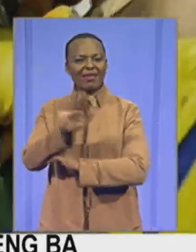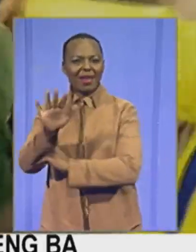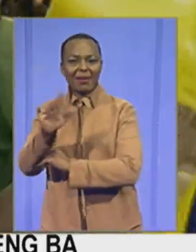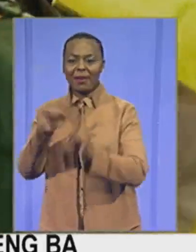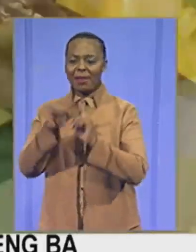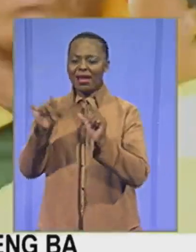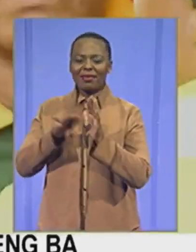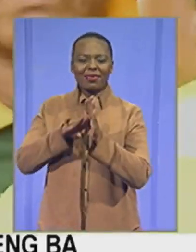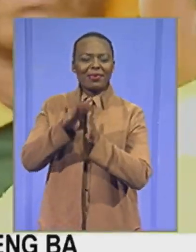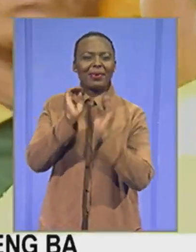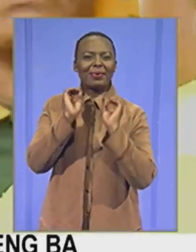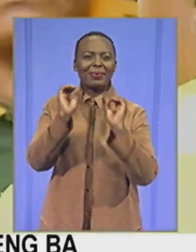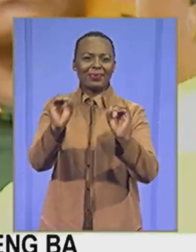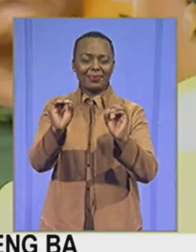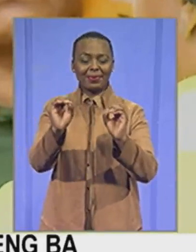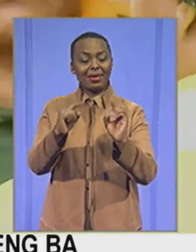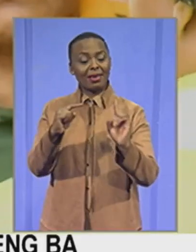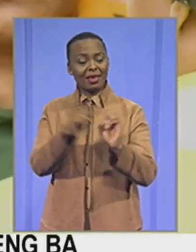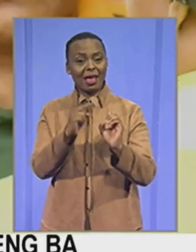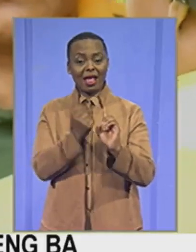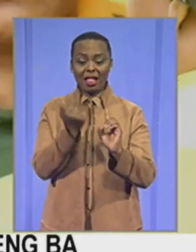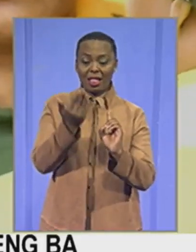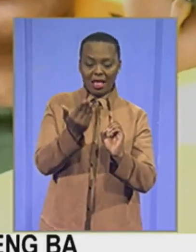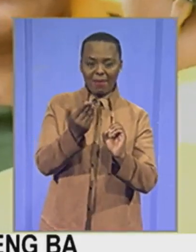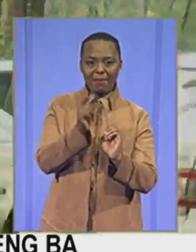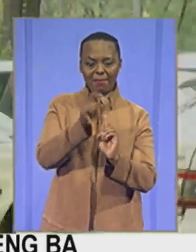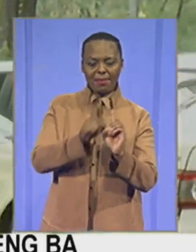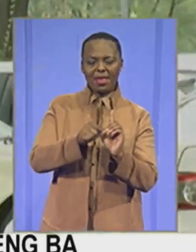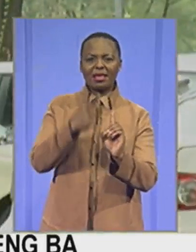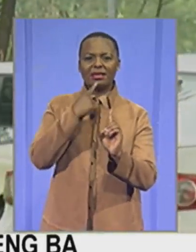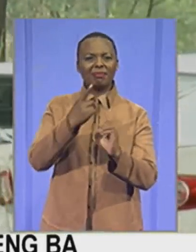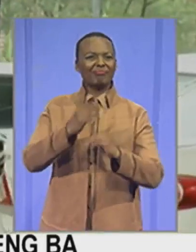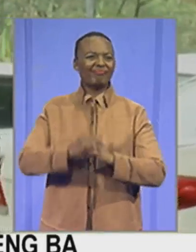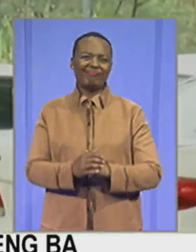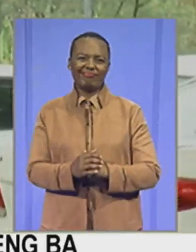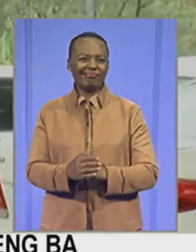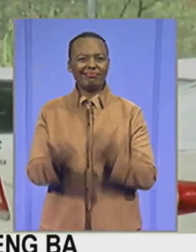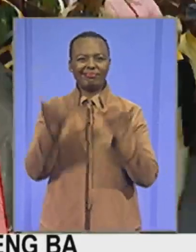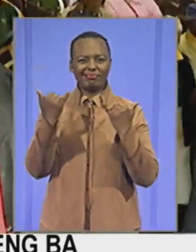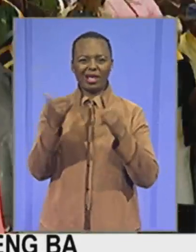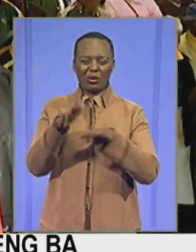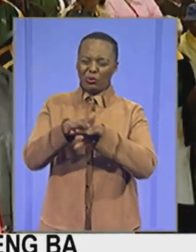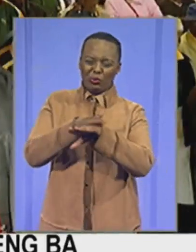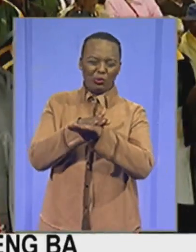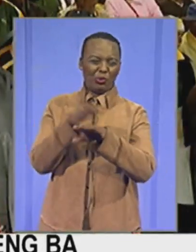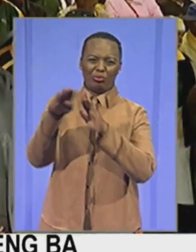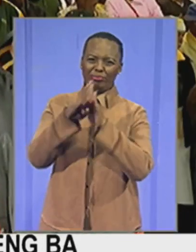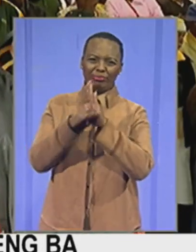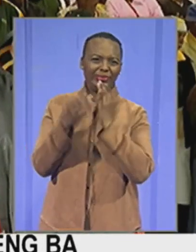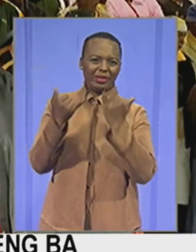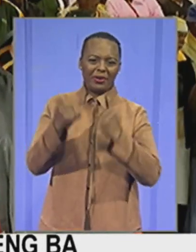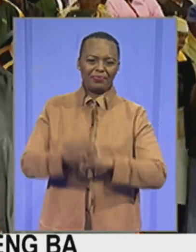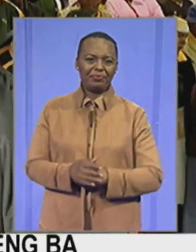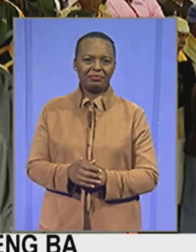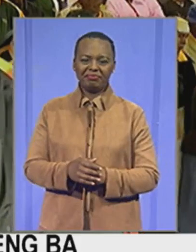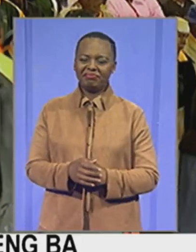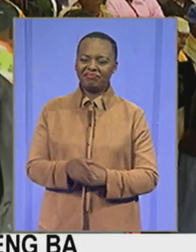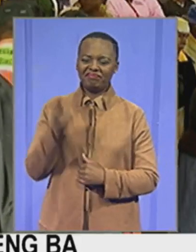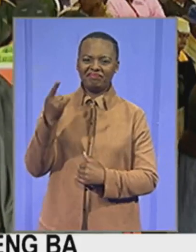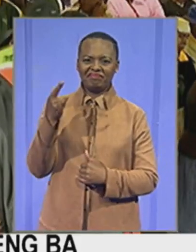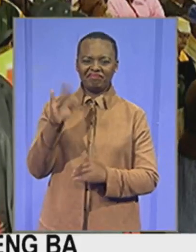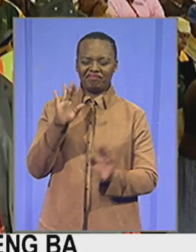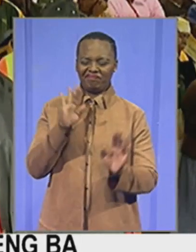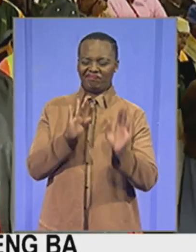tswelo pele. Modirakopo yono a re lenaane leno le ngodiela thata. He is reluctant to give,